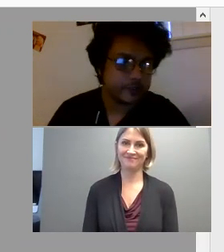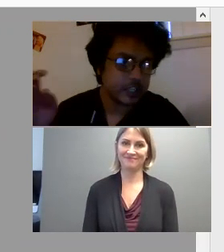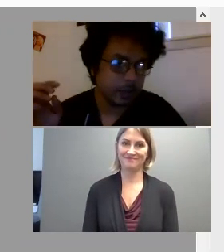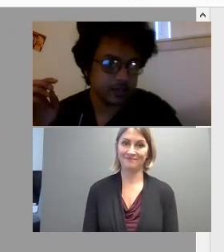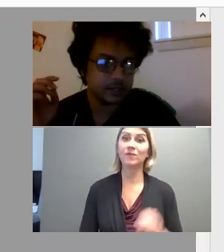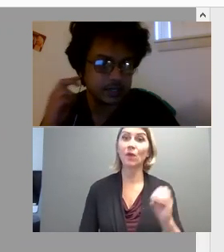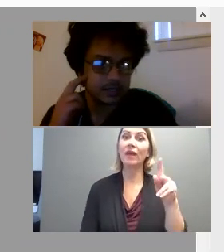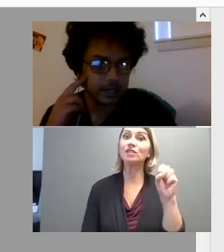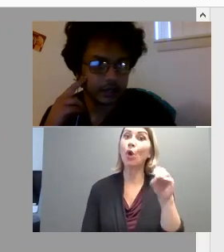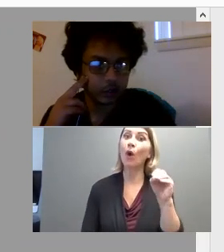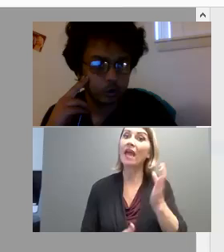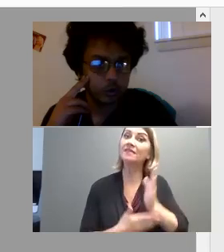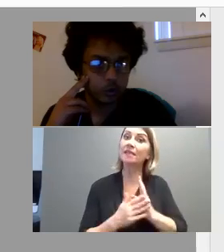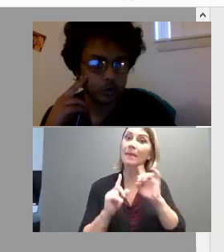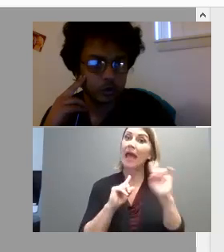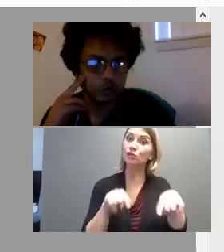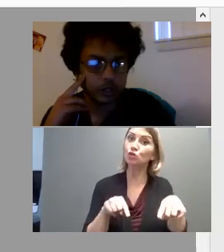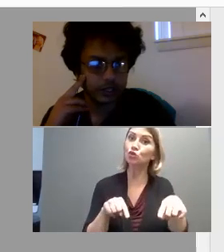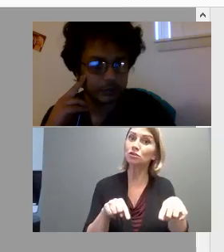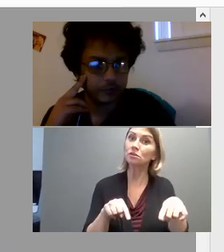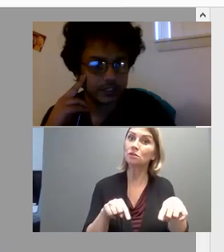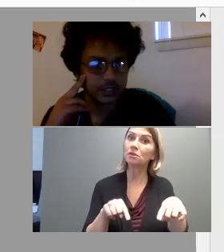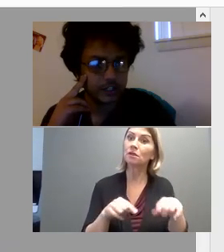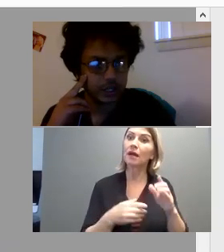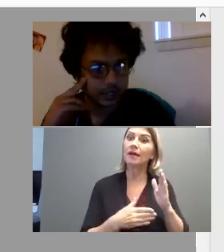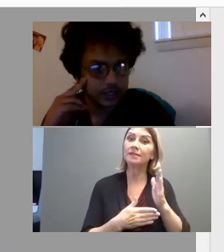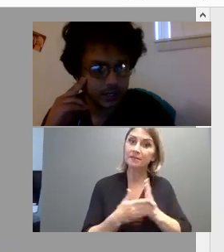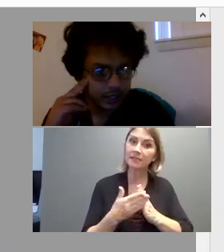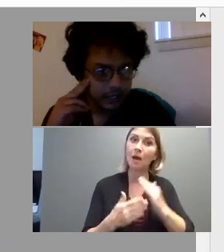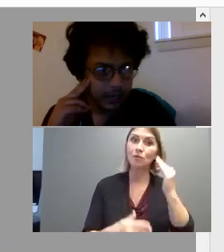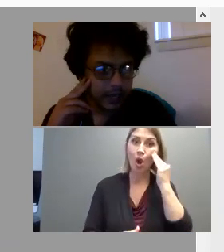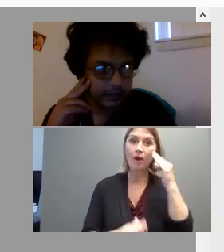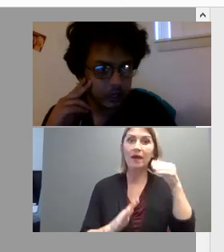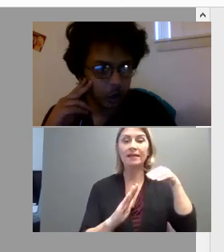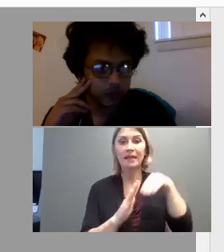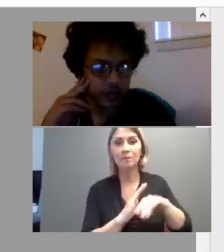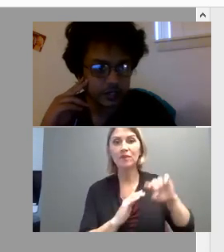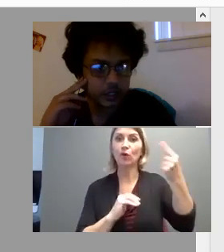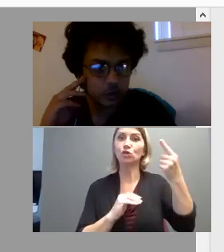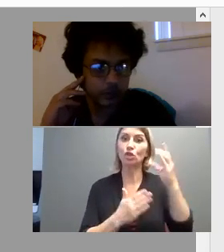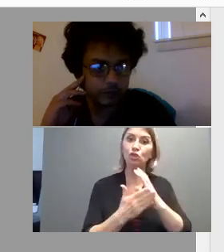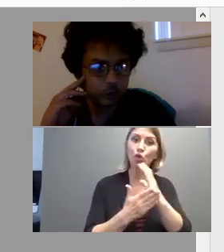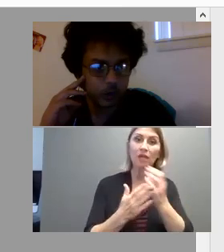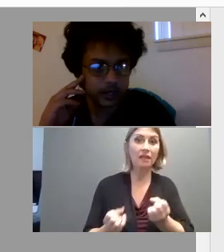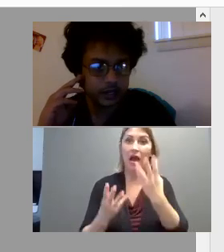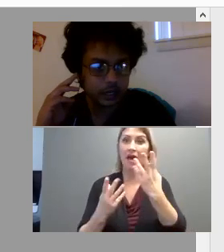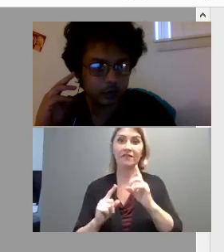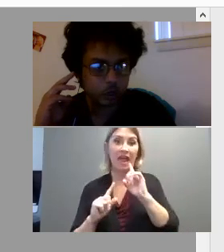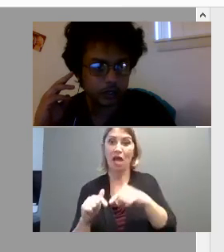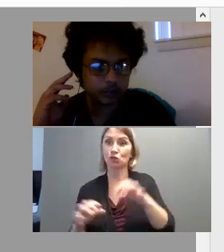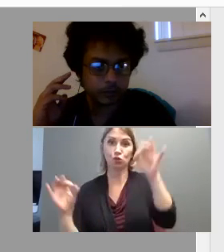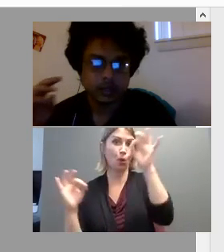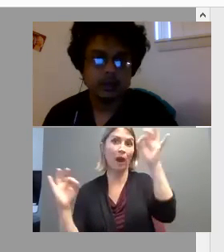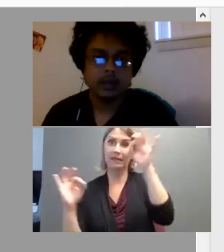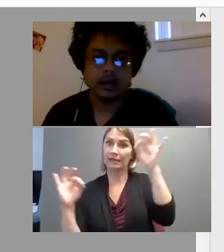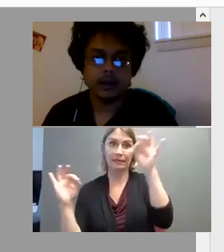Okay, so I have some answers that who know what depth first search is, and I have a lot of answers who have no idea